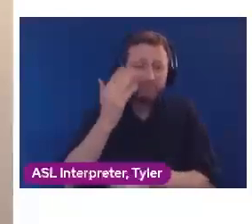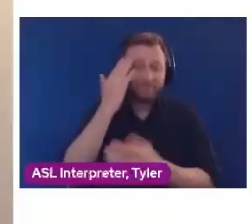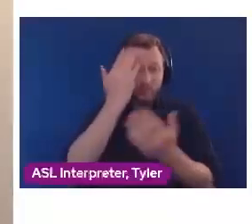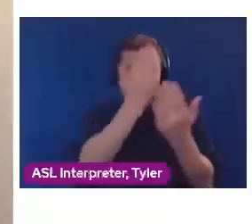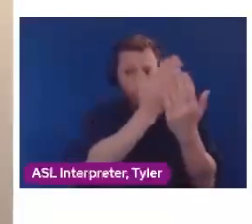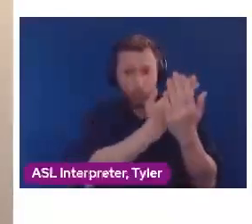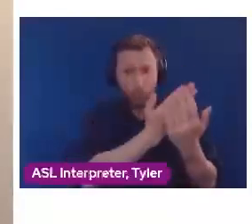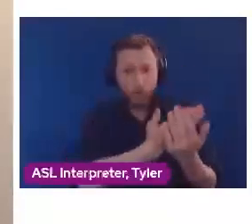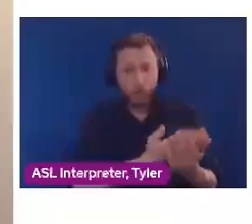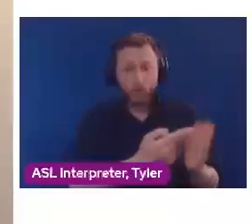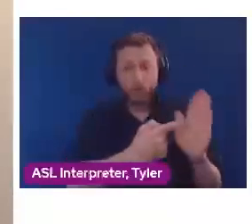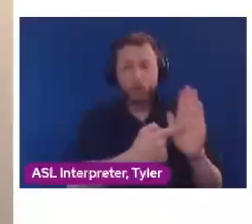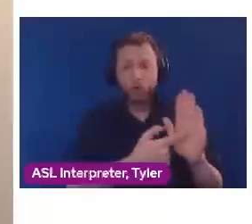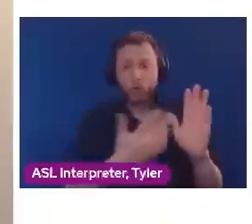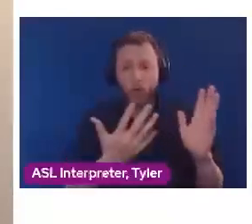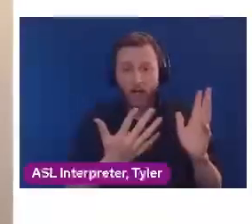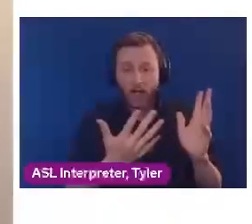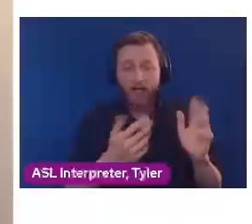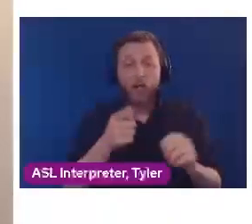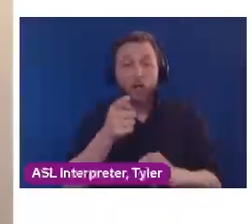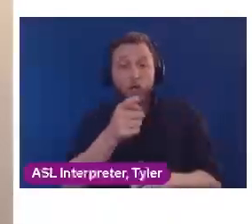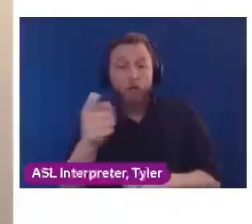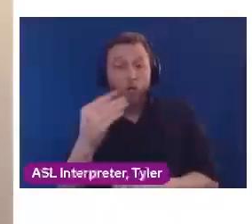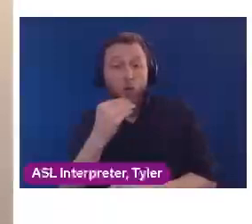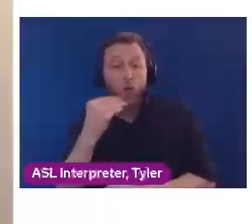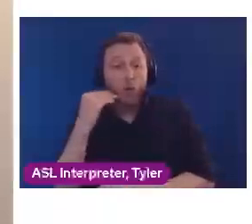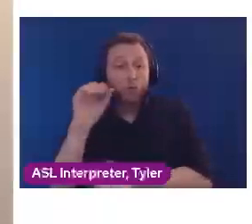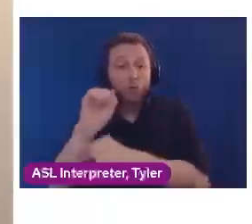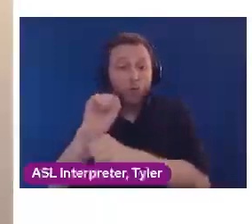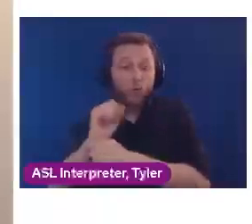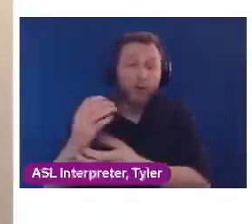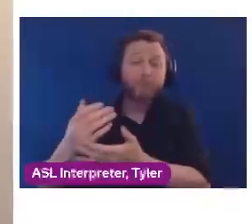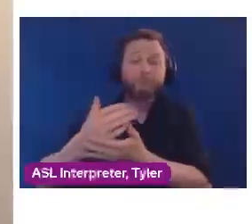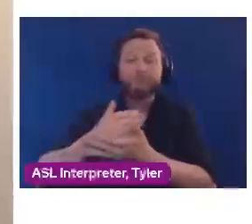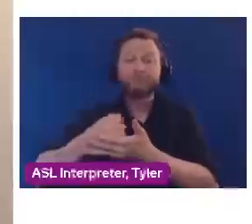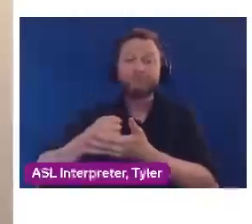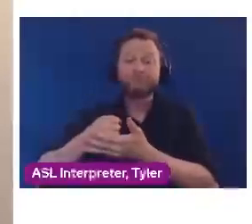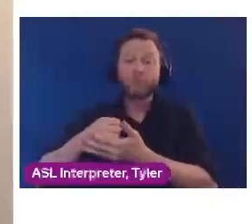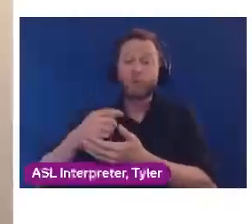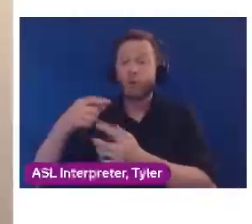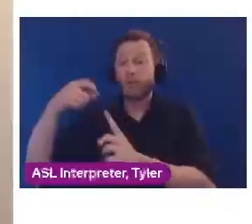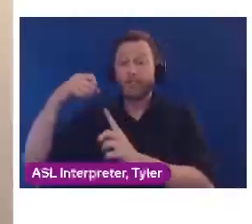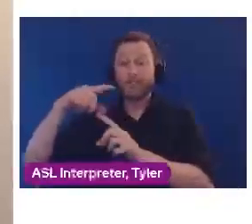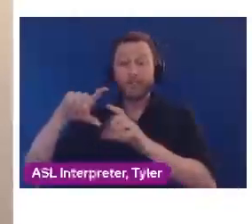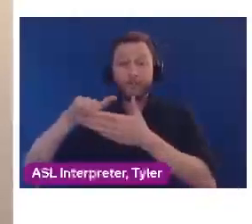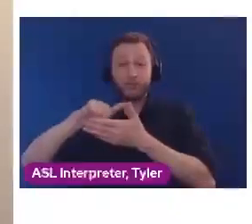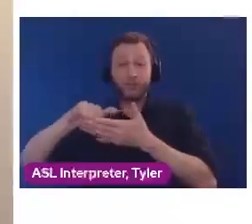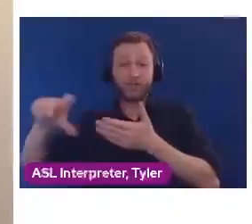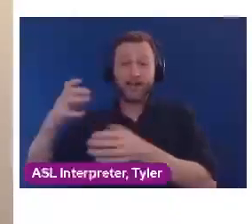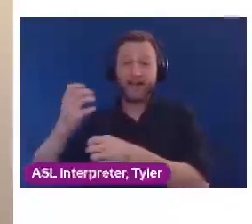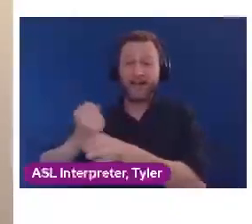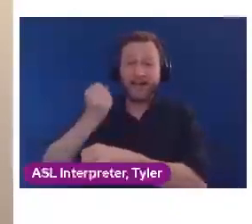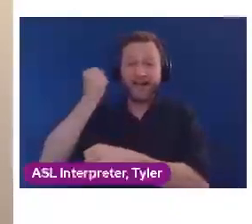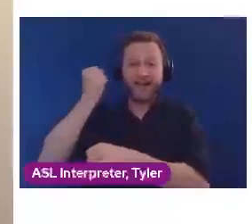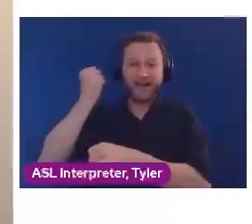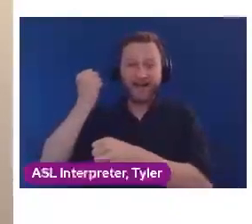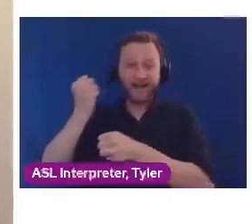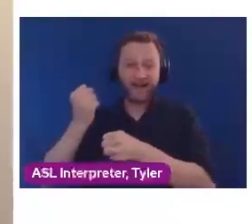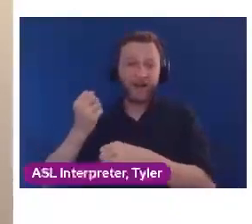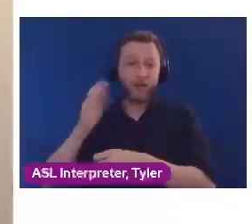prices aren't going up because of you at home. They're not going up because you got a stimulus check. They're not going up because